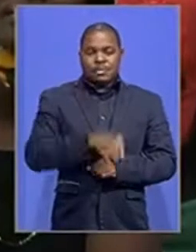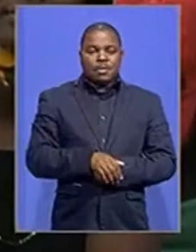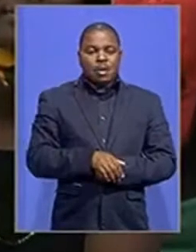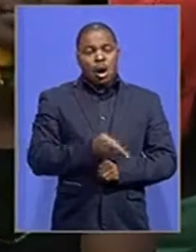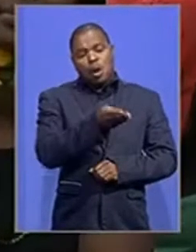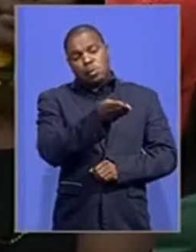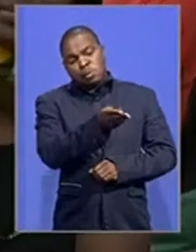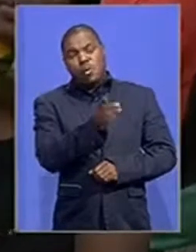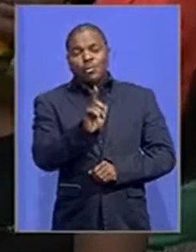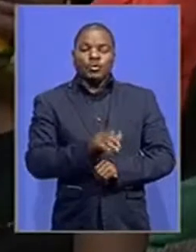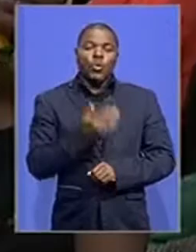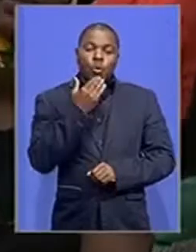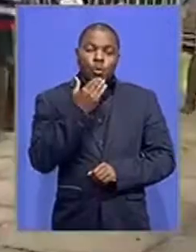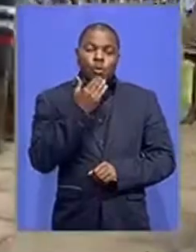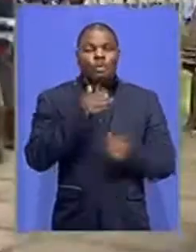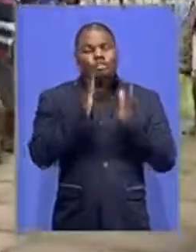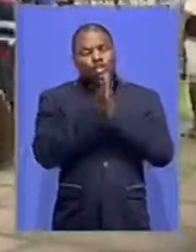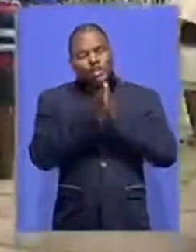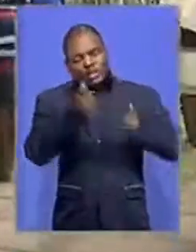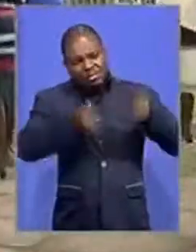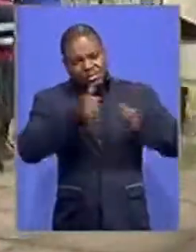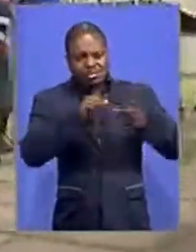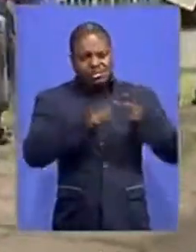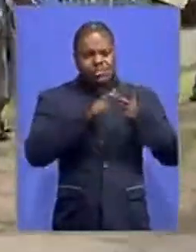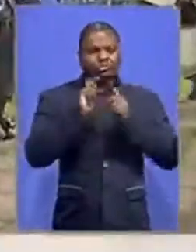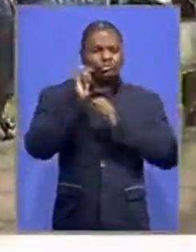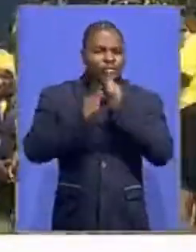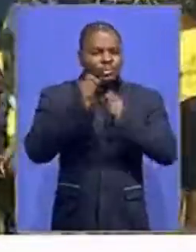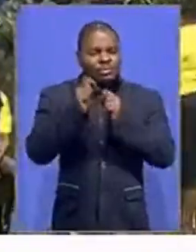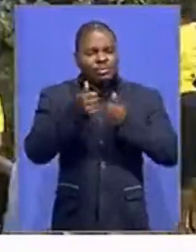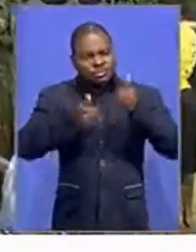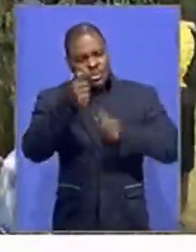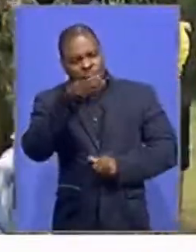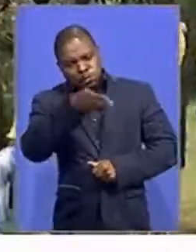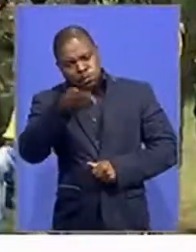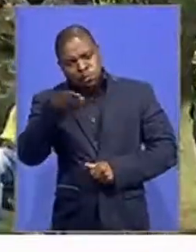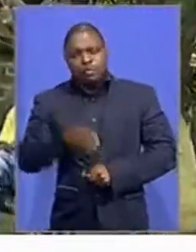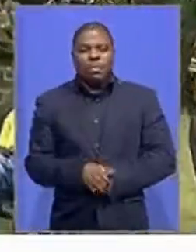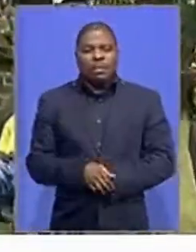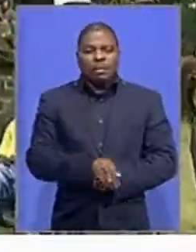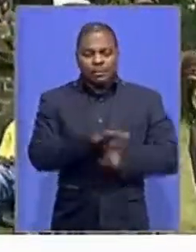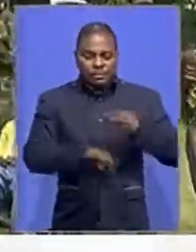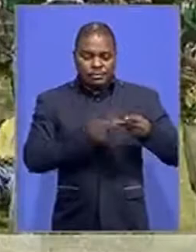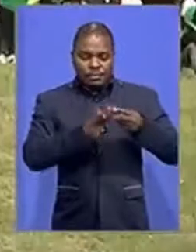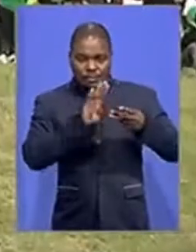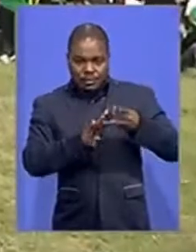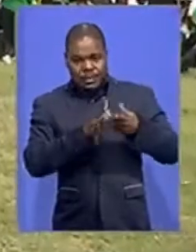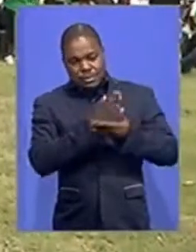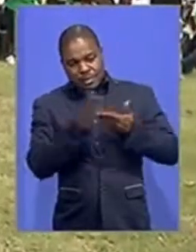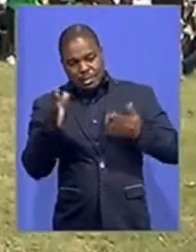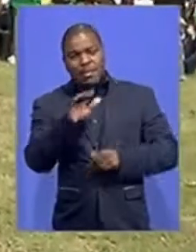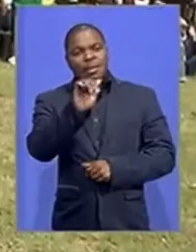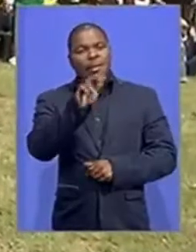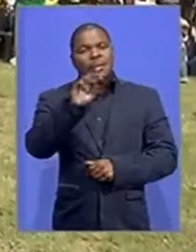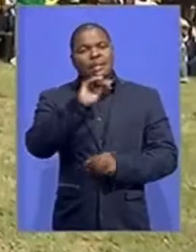go akaretsa baeteledipele ba kereke ga mmogo le dingaka tsa setso. Gape bontlha bongwe ke ditokololo tsa makala a ANC